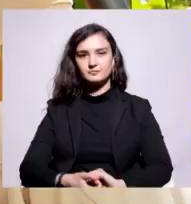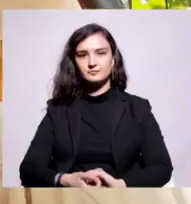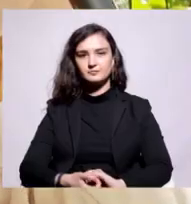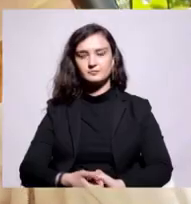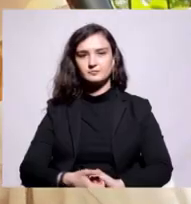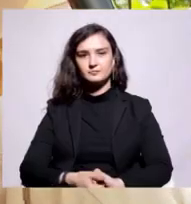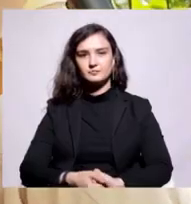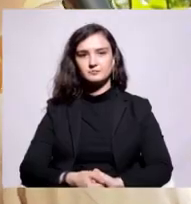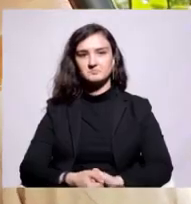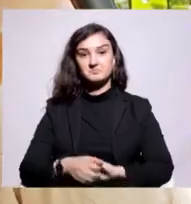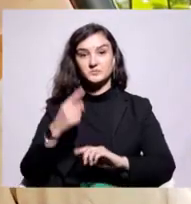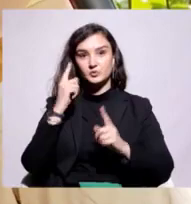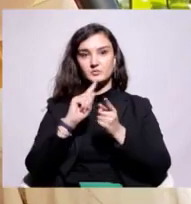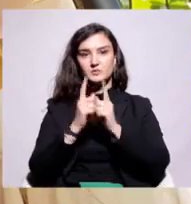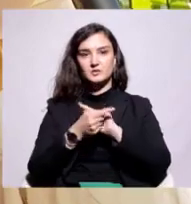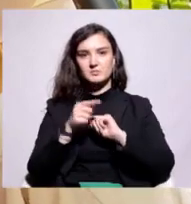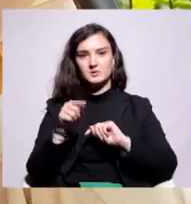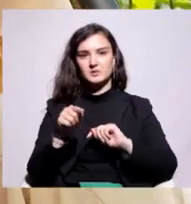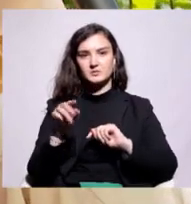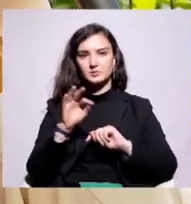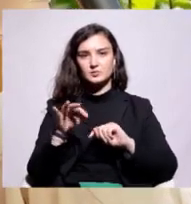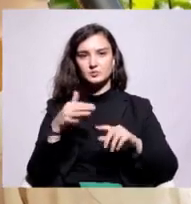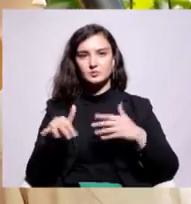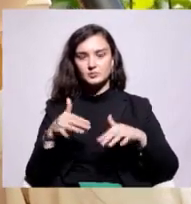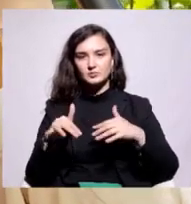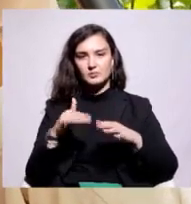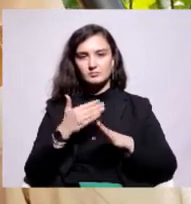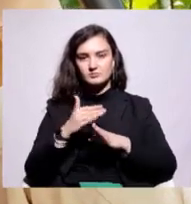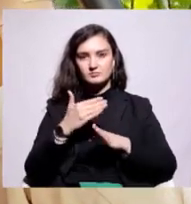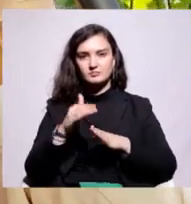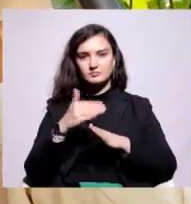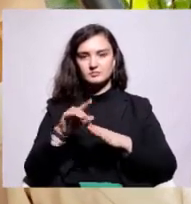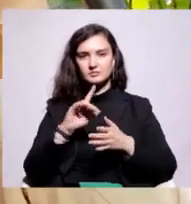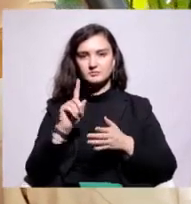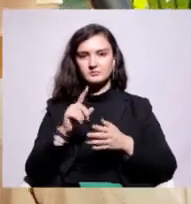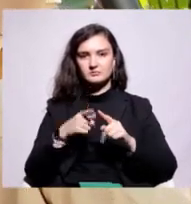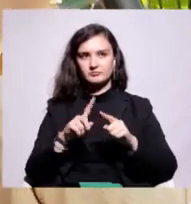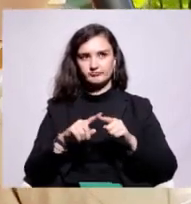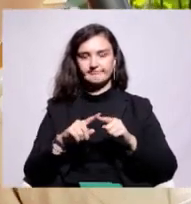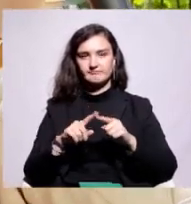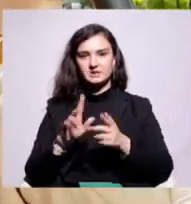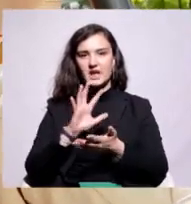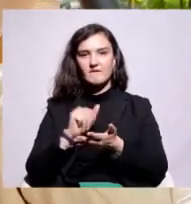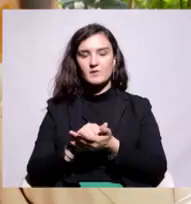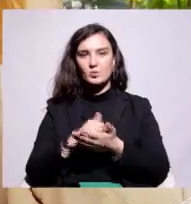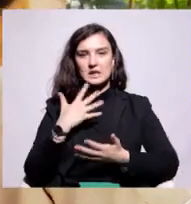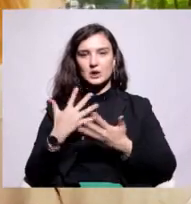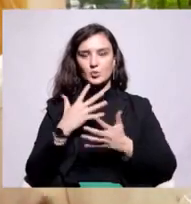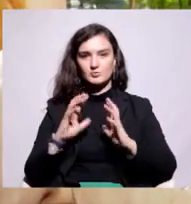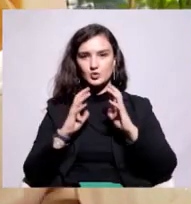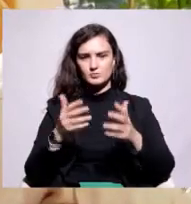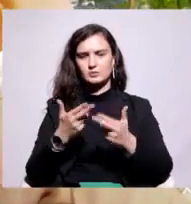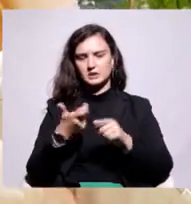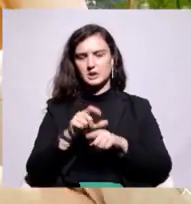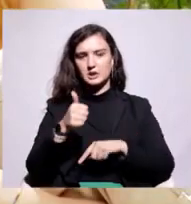Well, I think it changed from an idyllic, slow-paced village to a busy, energetic world. Very good answer. Very